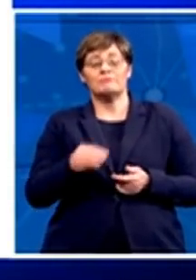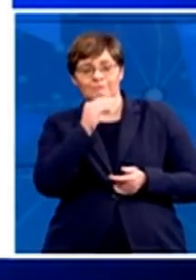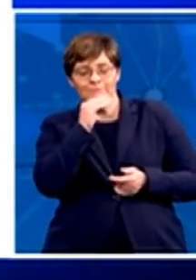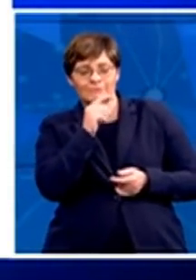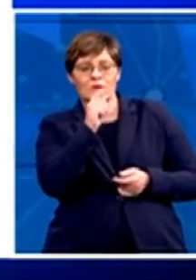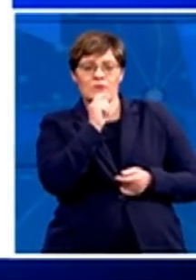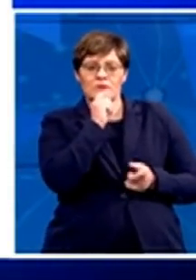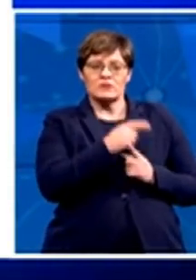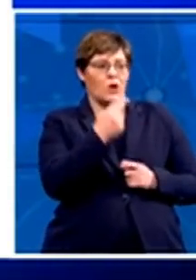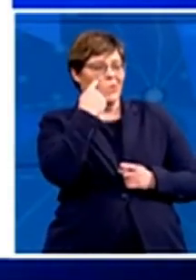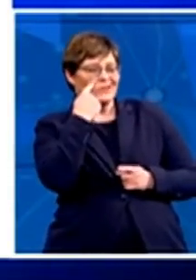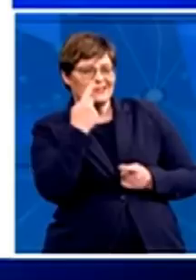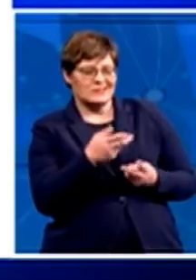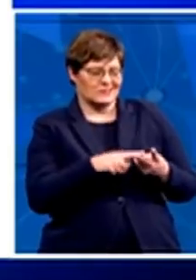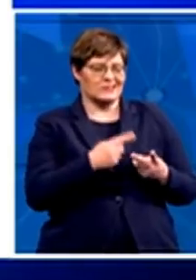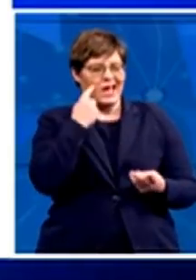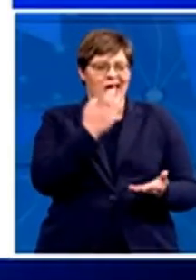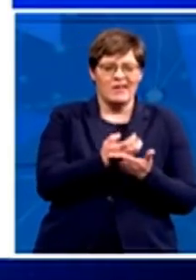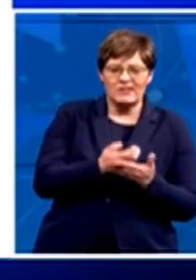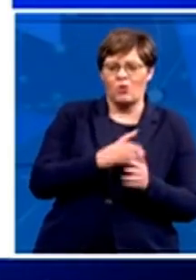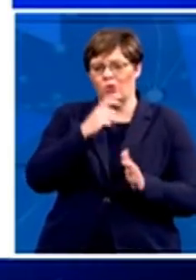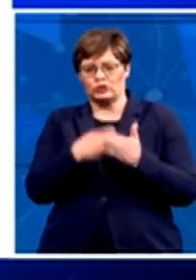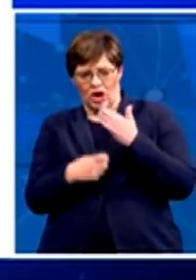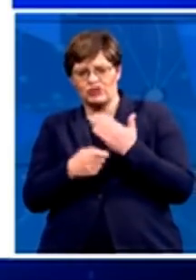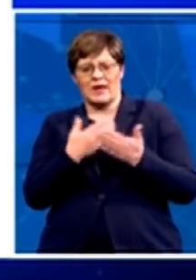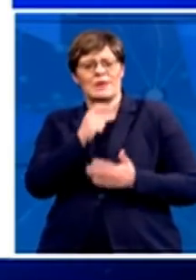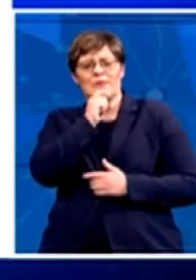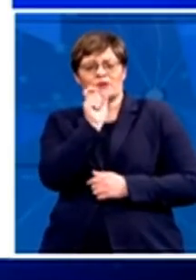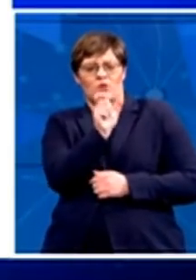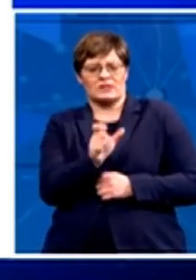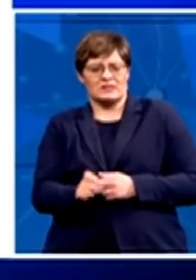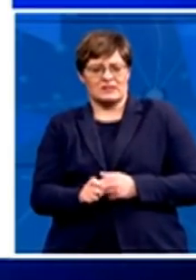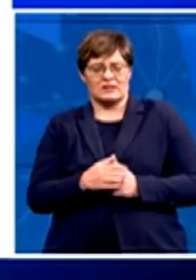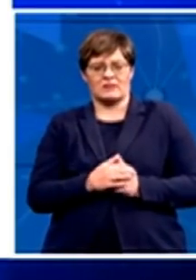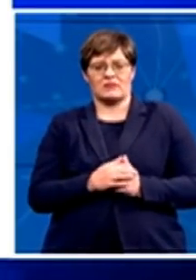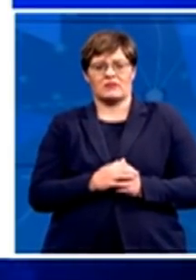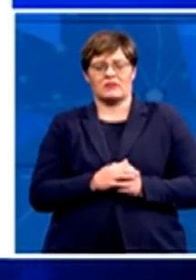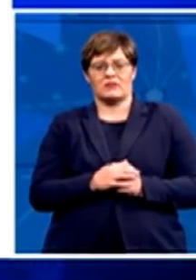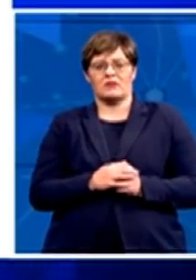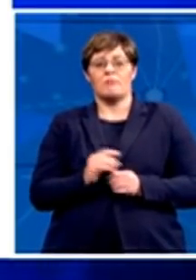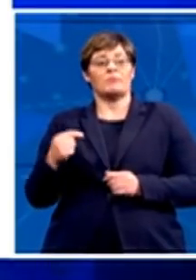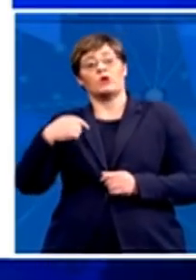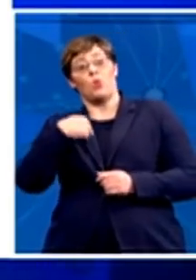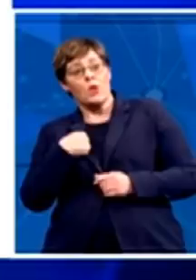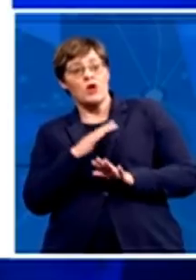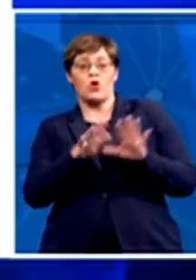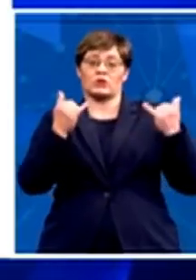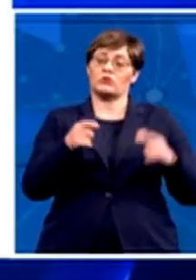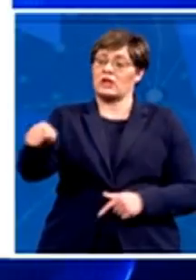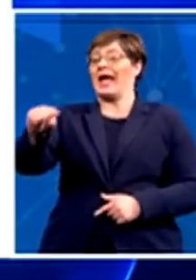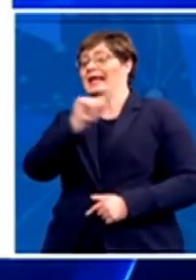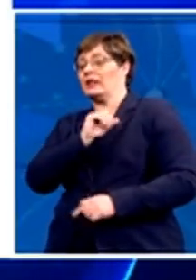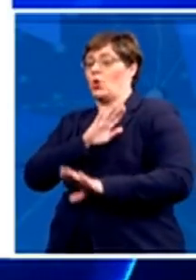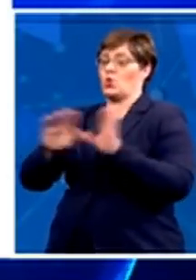and even charges, I must remind members that we're not here to ascertain guilt or innocence. The aim is simply to